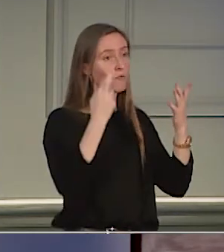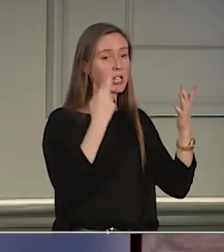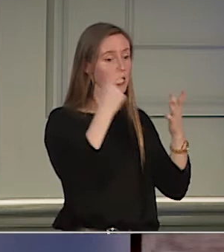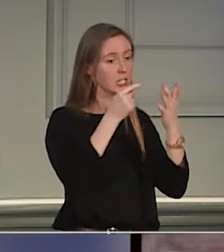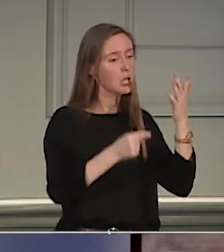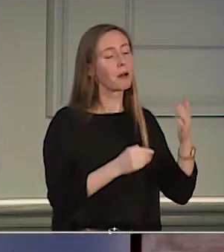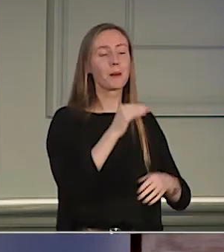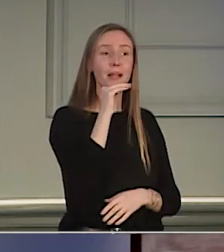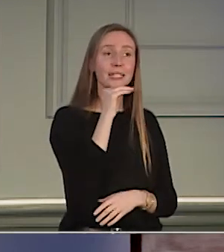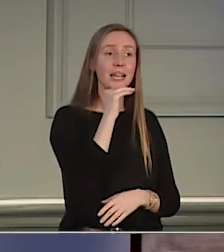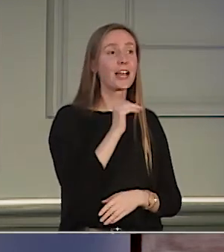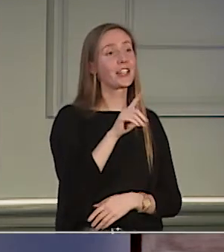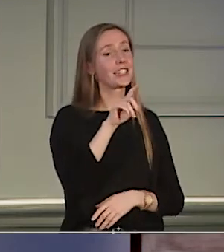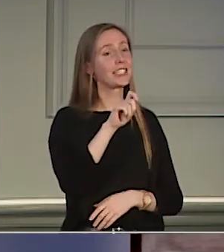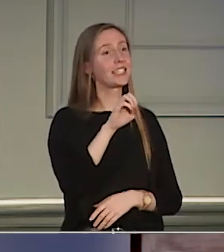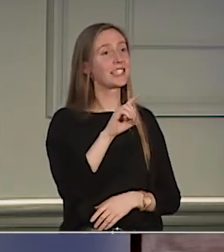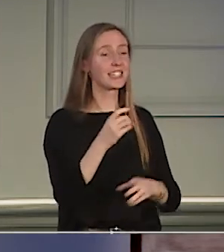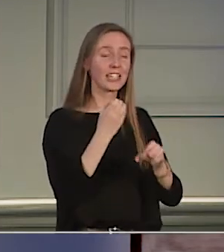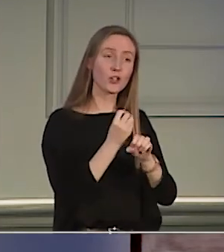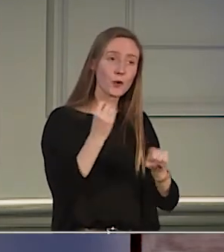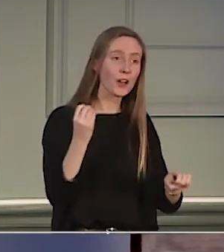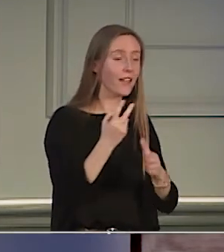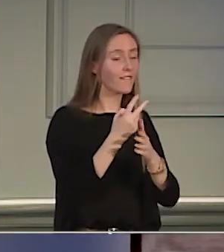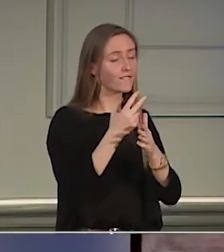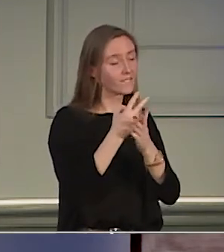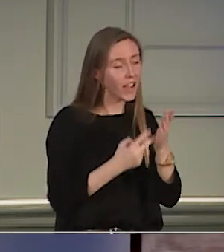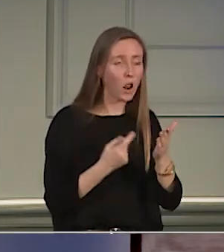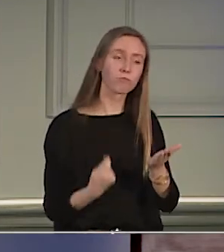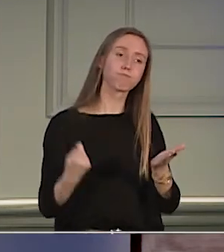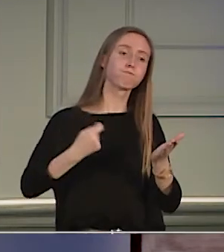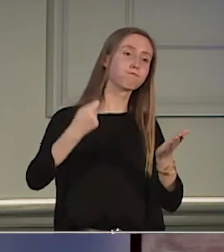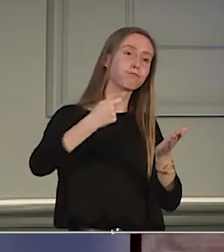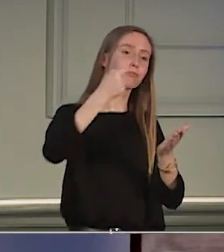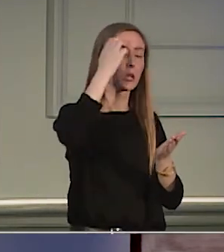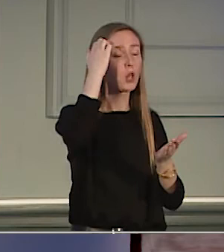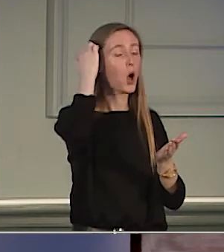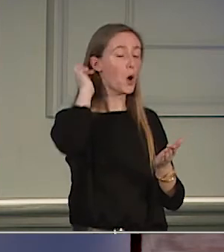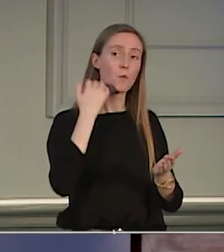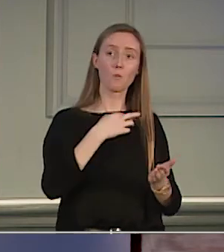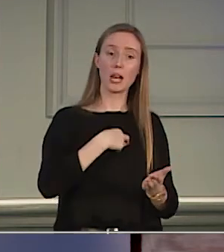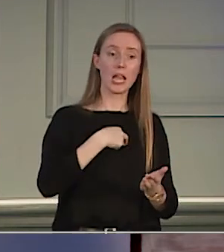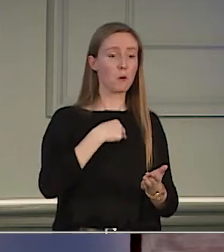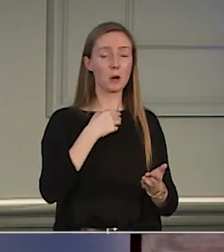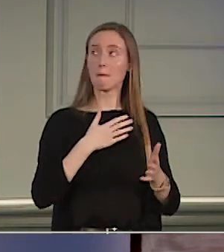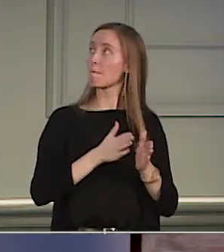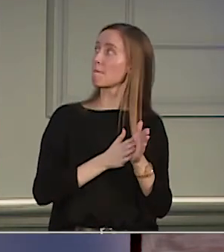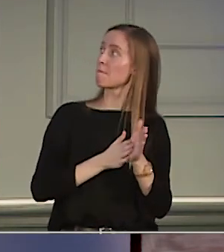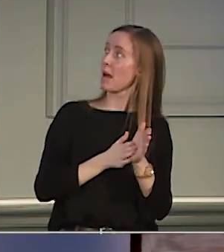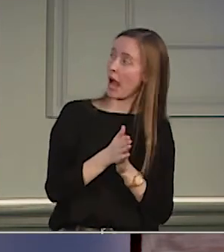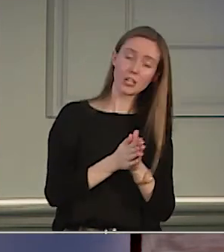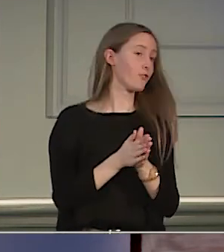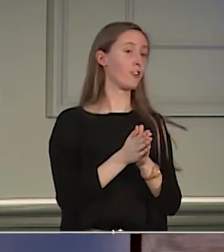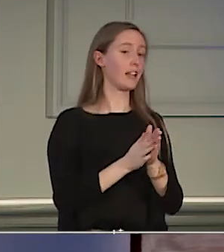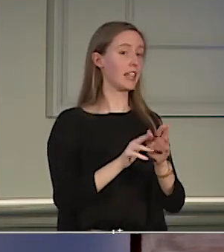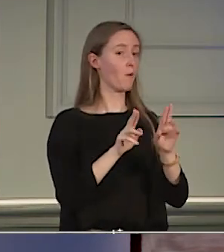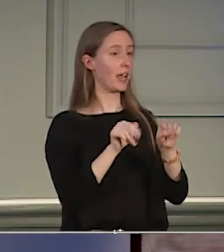the Trinity degree. So as I mentioned, Capstone for Every Student is our rallying cry. We're passionate about that, and we're delighted that we can say from next year that